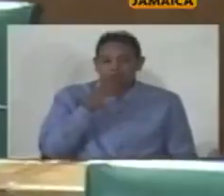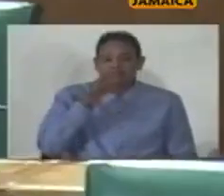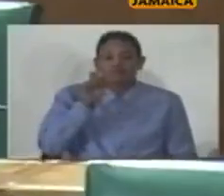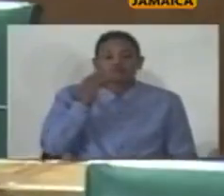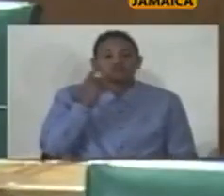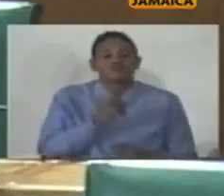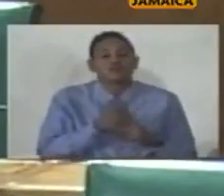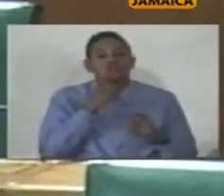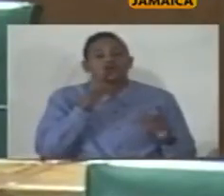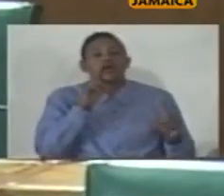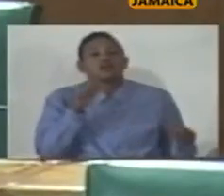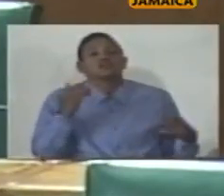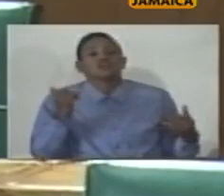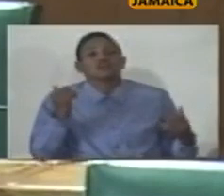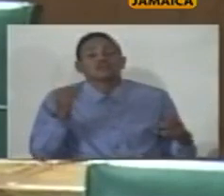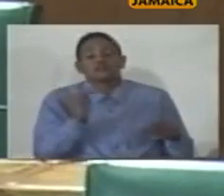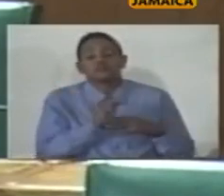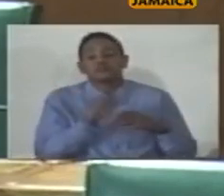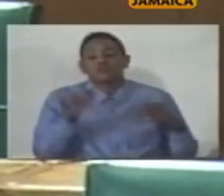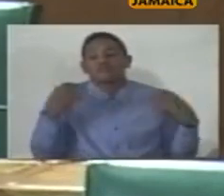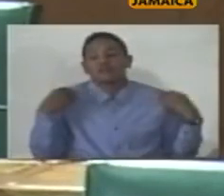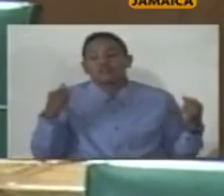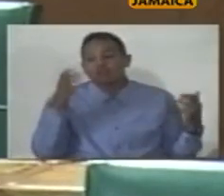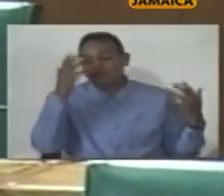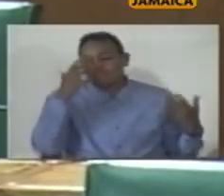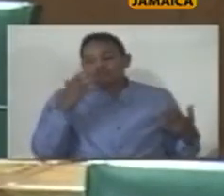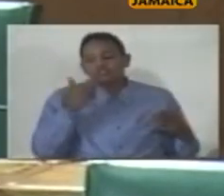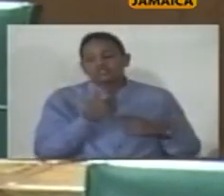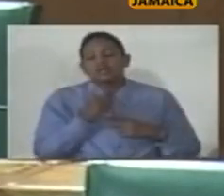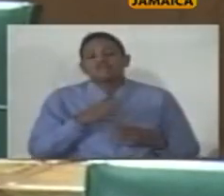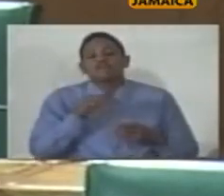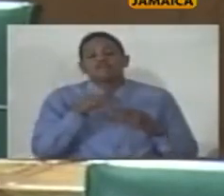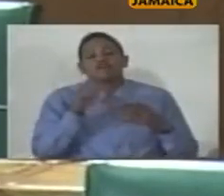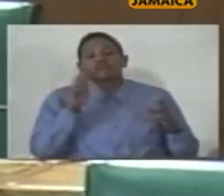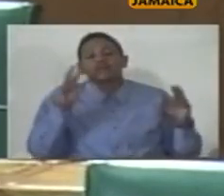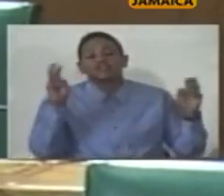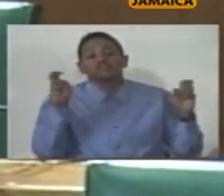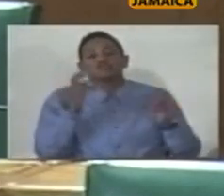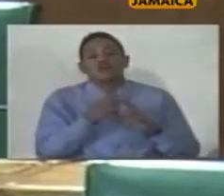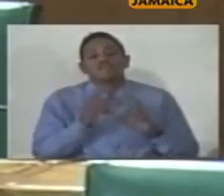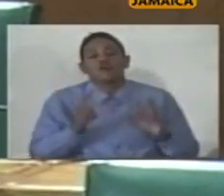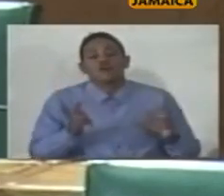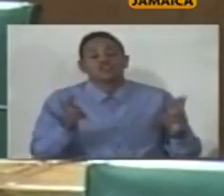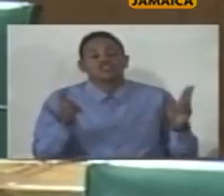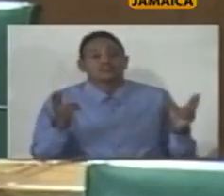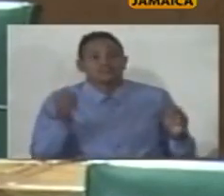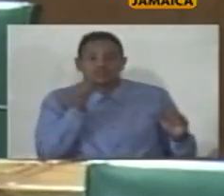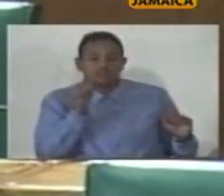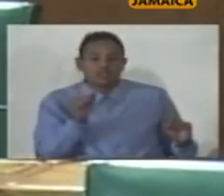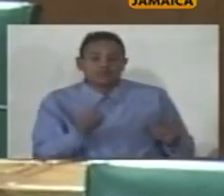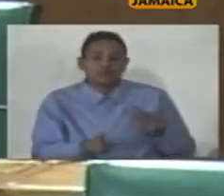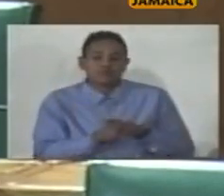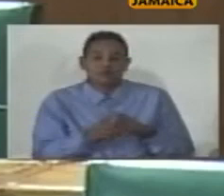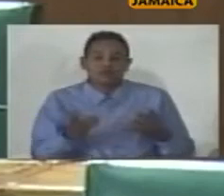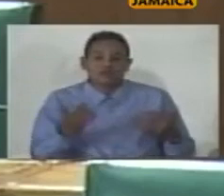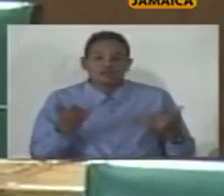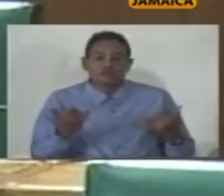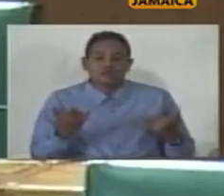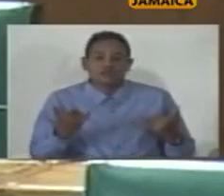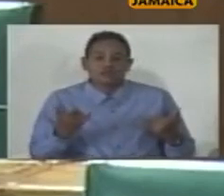Health, unfortunately, is involved in a matter of some urgency, and as a